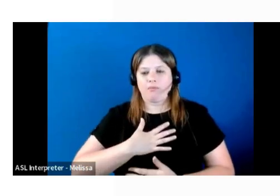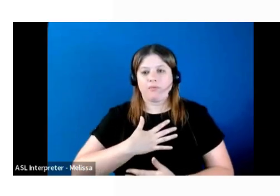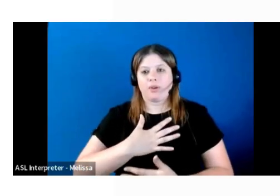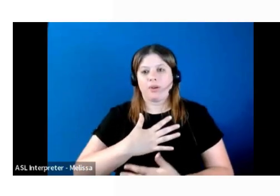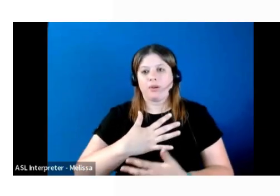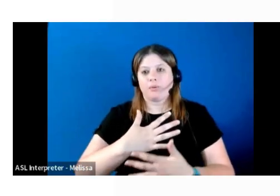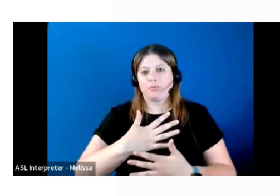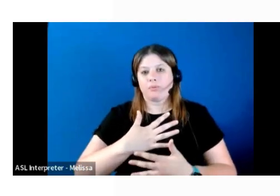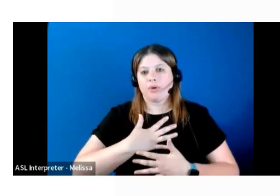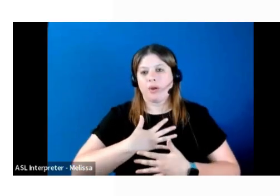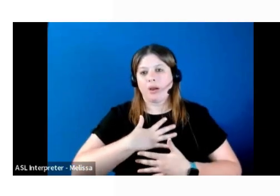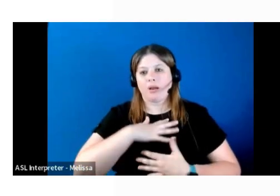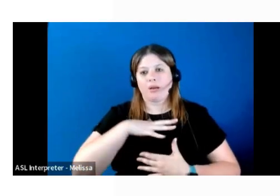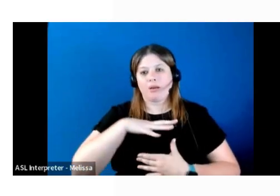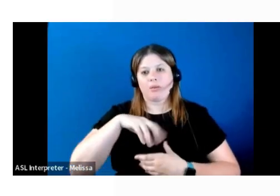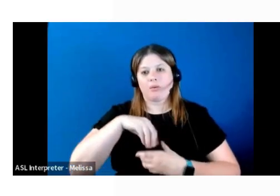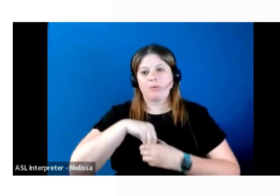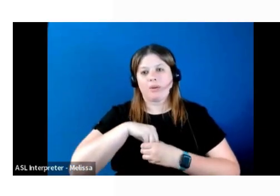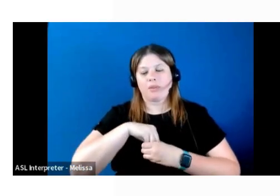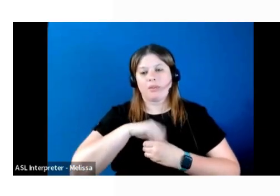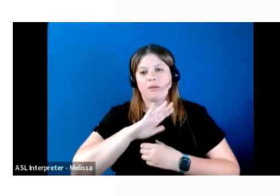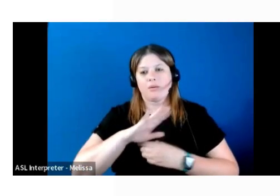your spine,